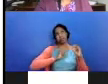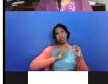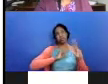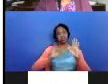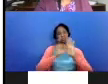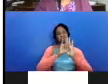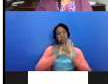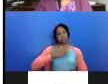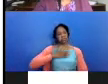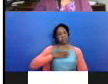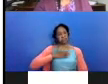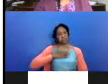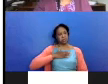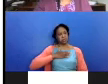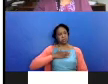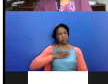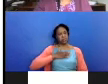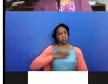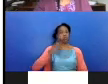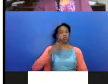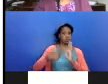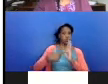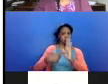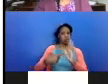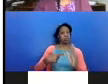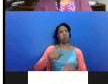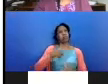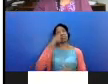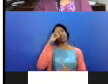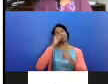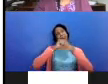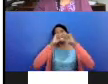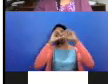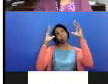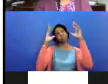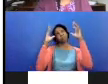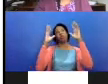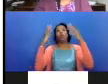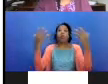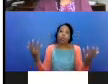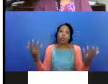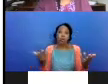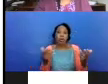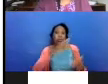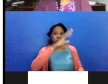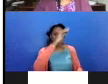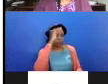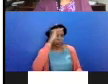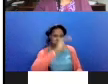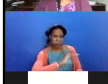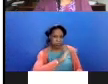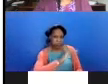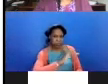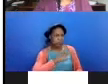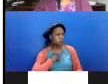myself as so if we tell little Johnny that you're bad, you're bad, you're bad, you're bad, and we let